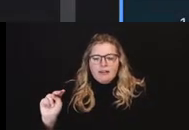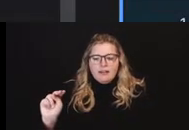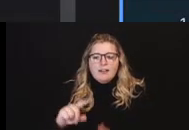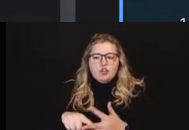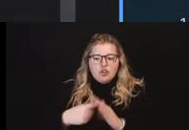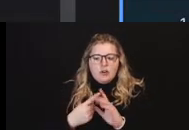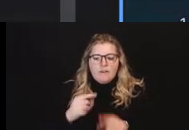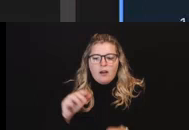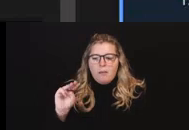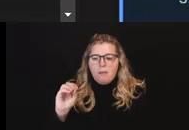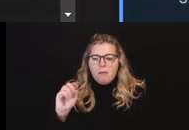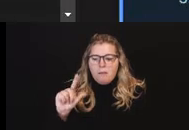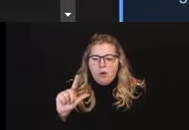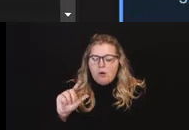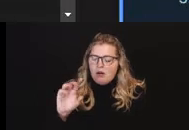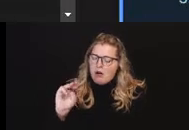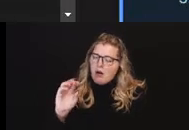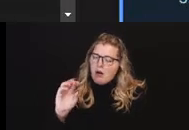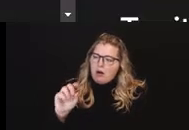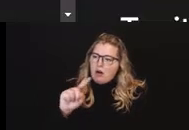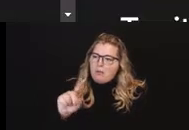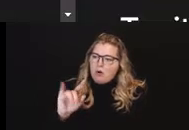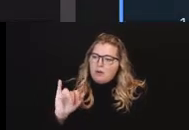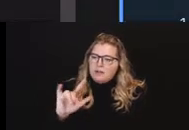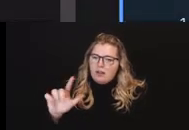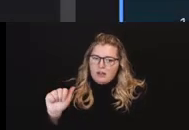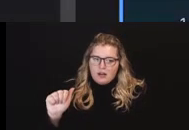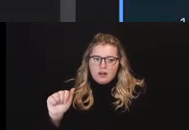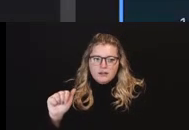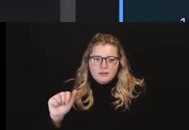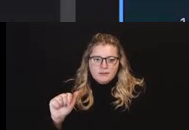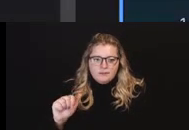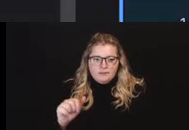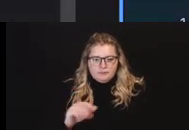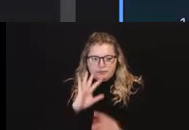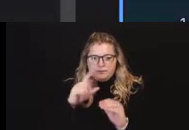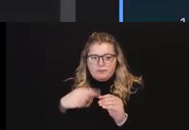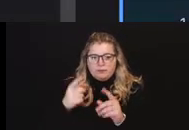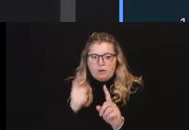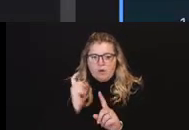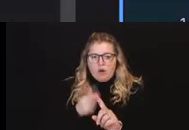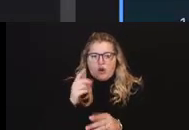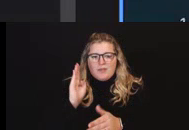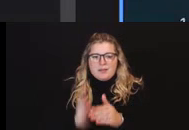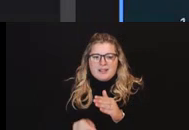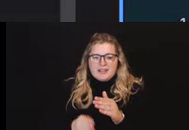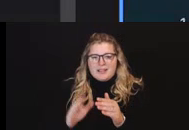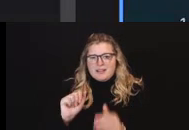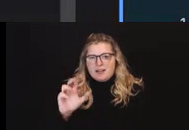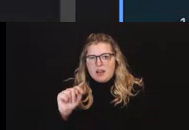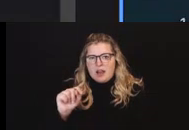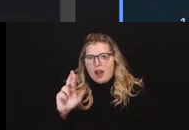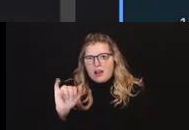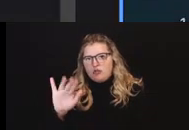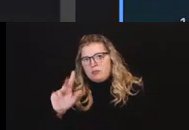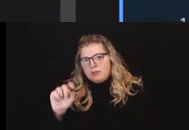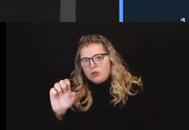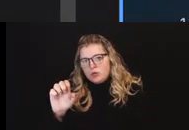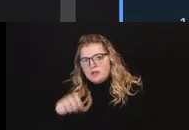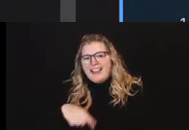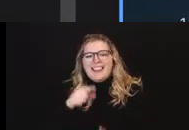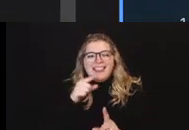Mozilla. And this is maybe a good place that we'll talk about that autocomplete attribute. So that's what you're going to be looking for. Again, this is only